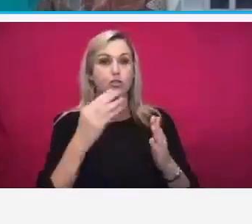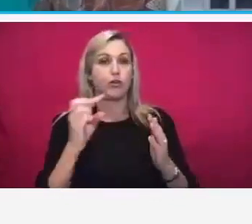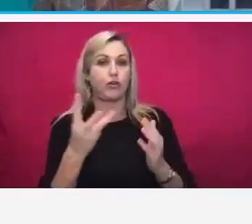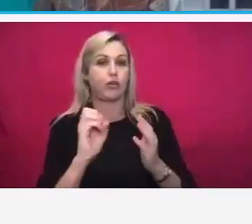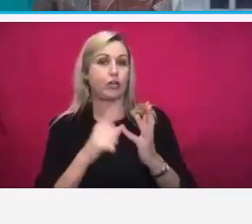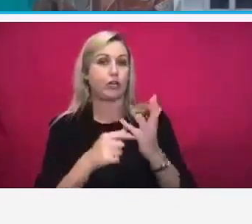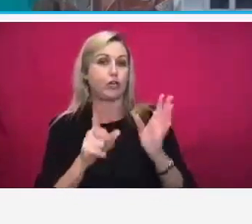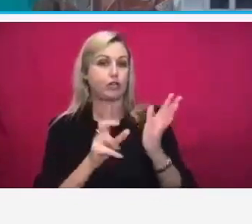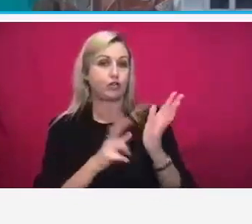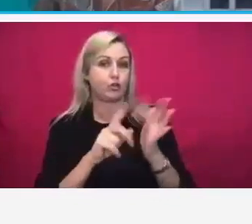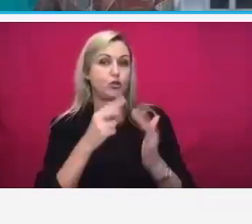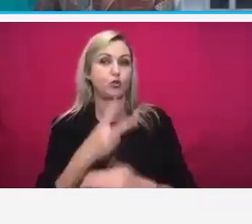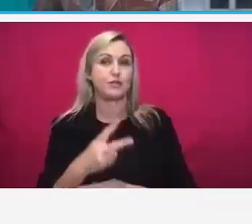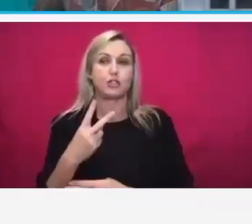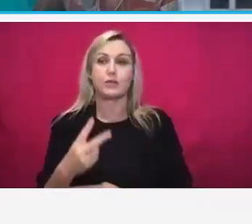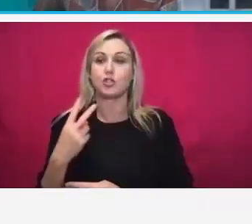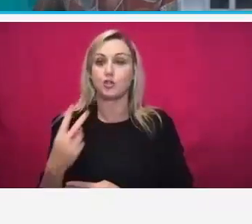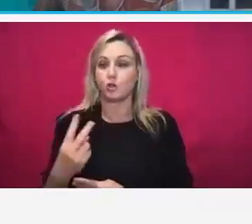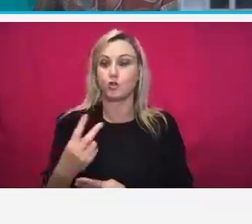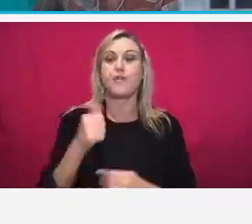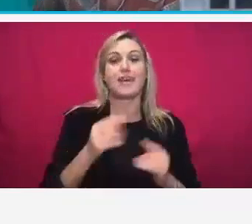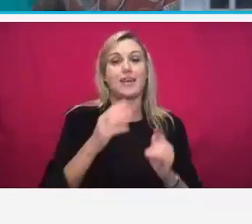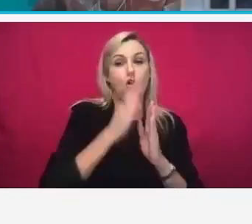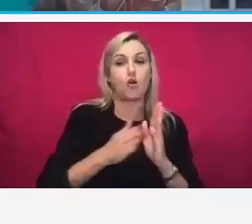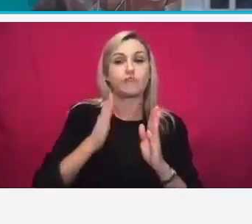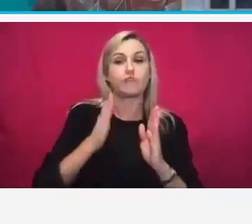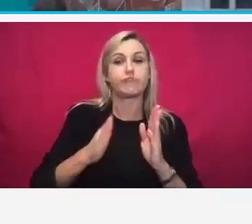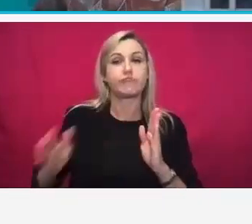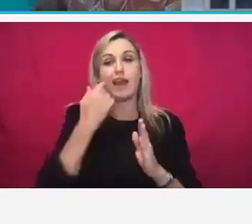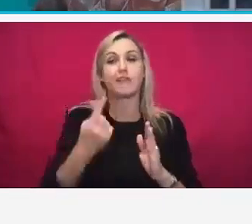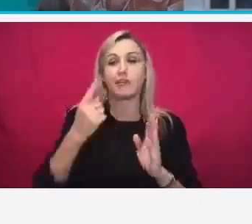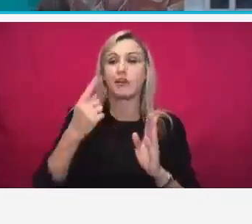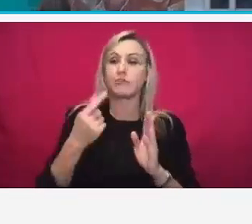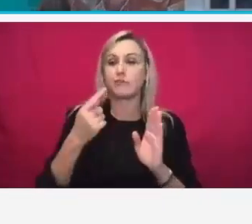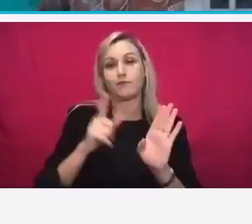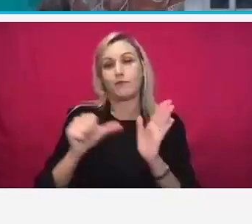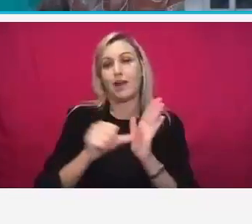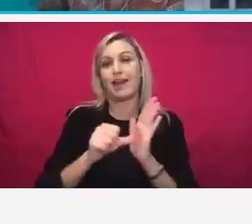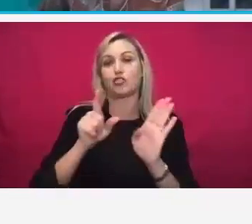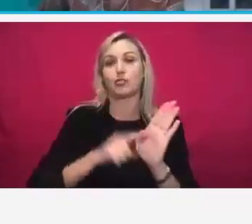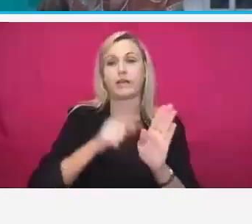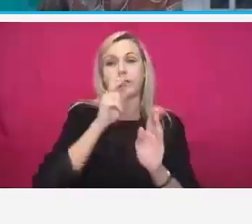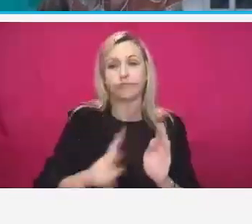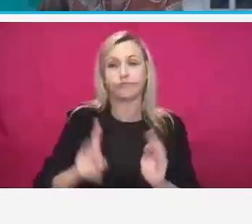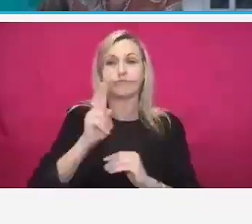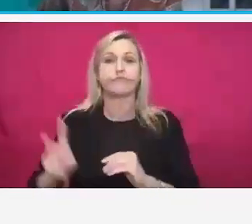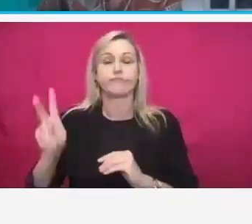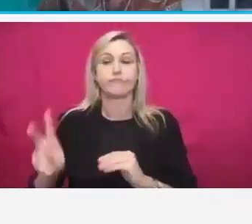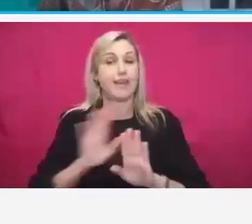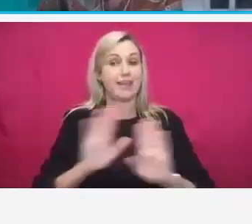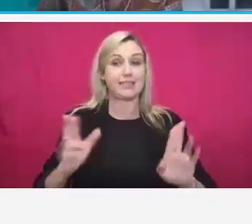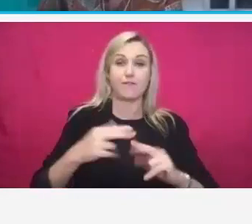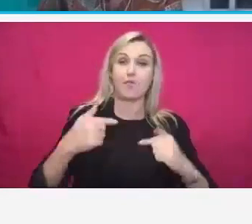general purpose financial report thereafter. So that's the information I wanted to cover today. As I said,